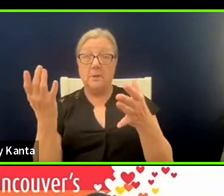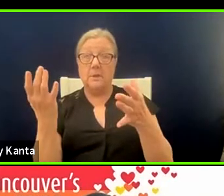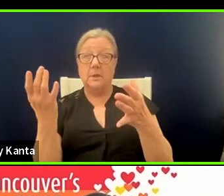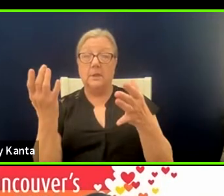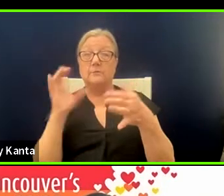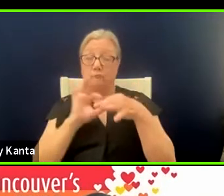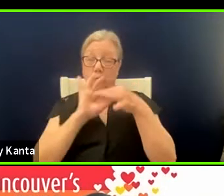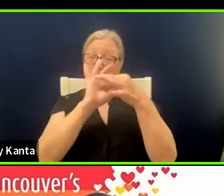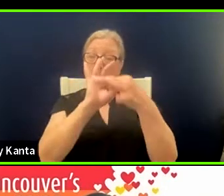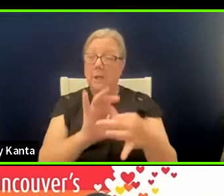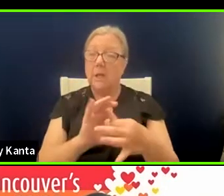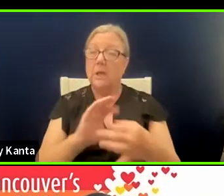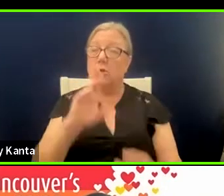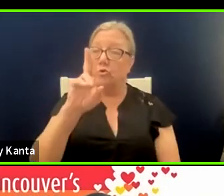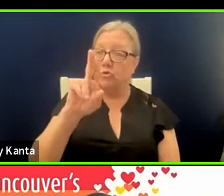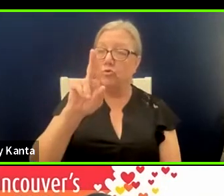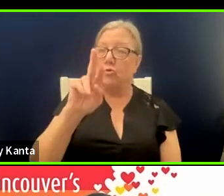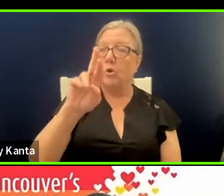design stuff,